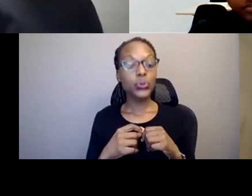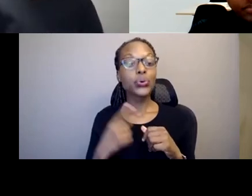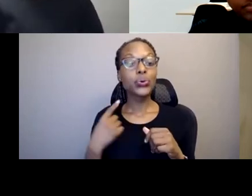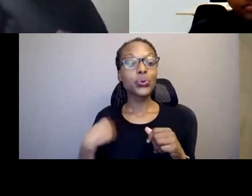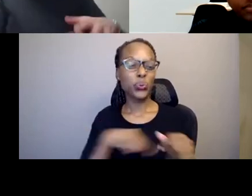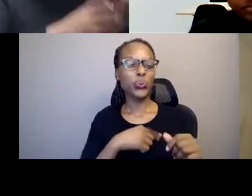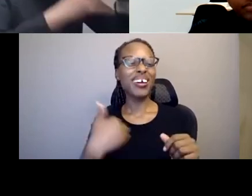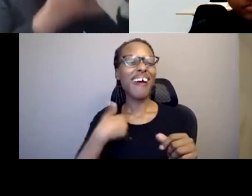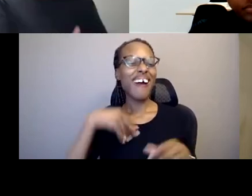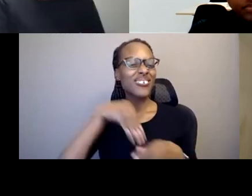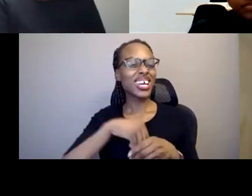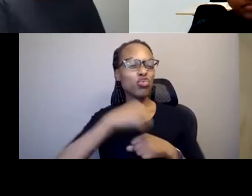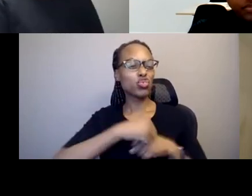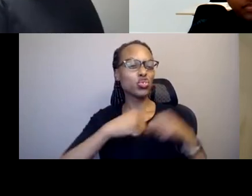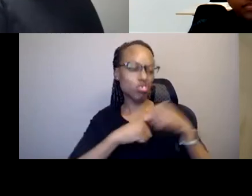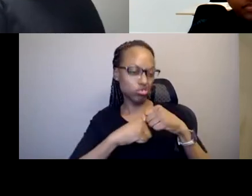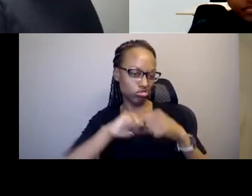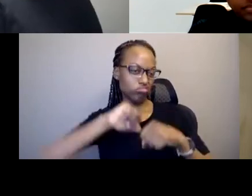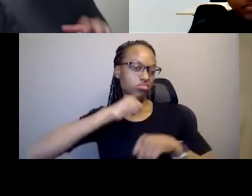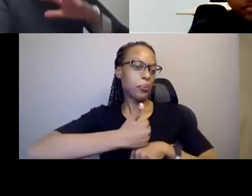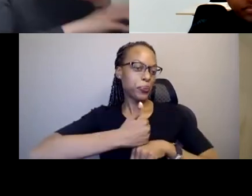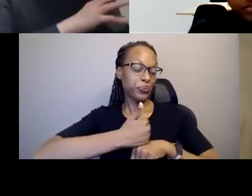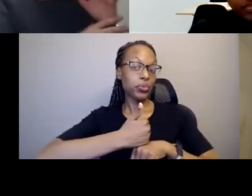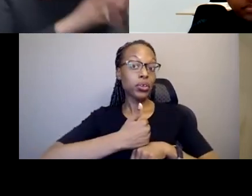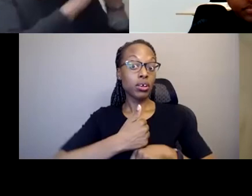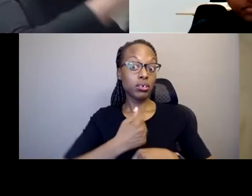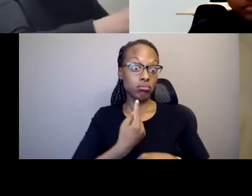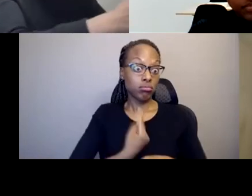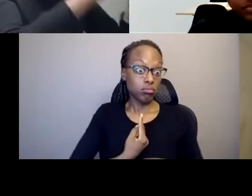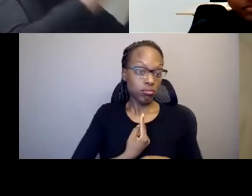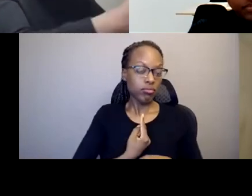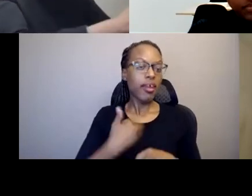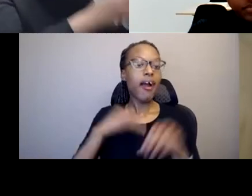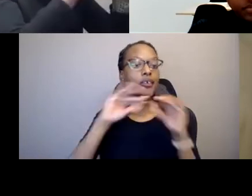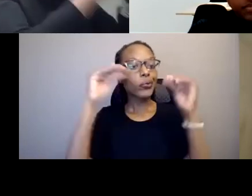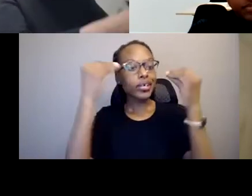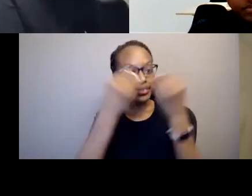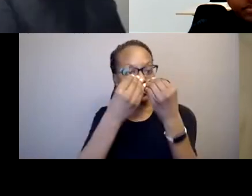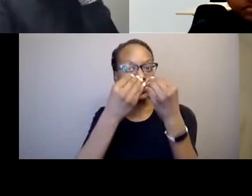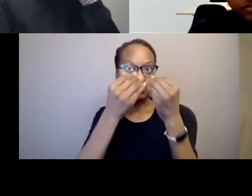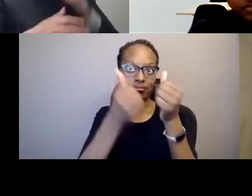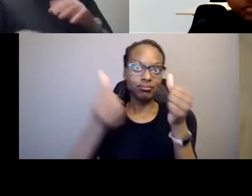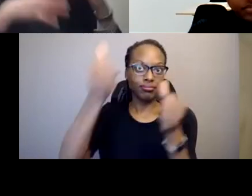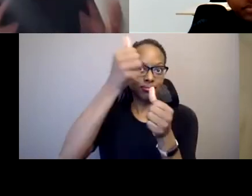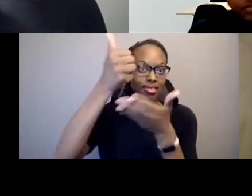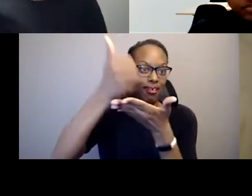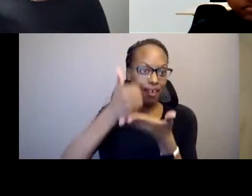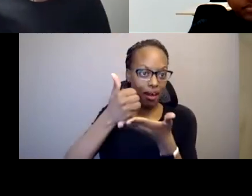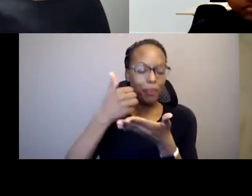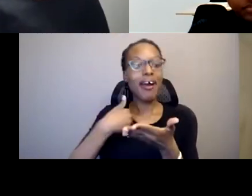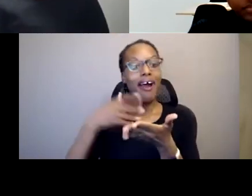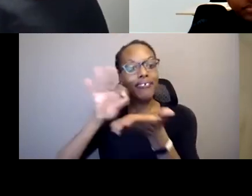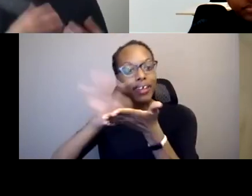in place. We're part of a larger organization that can help us. We have a financial accounting team and a finance team that can help us create our